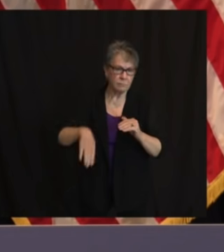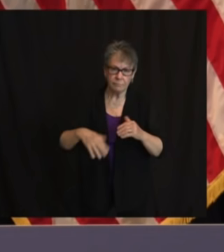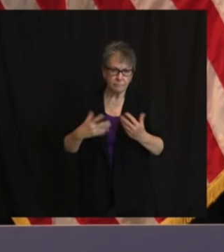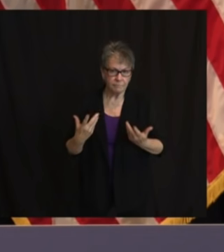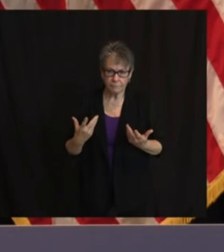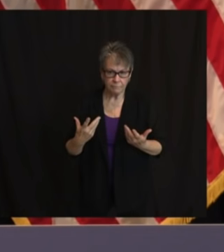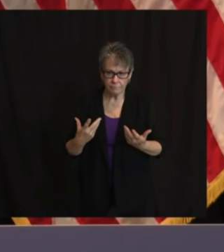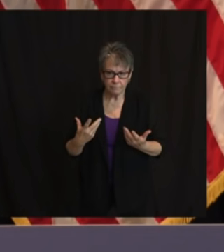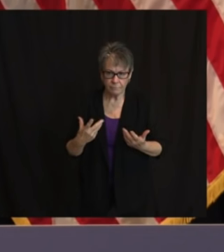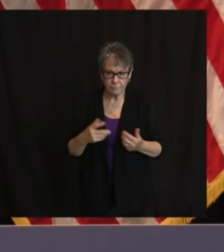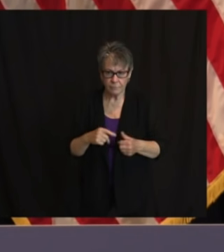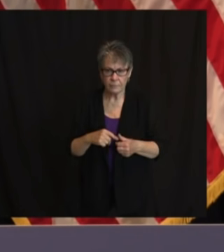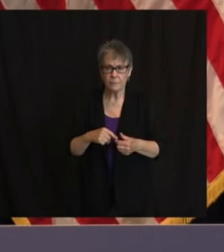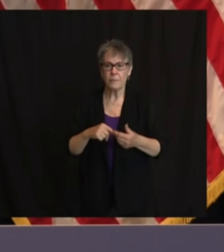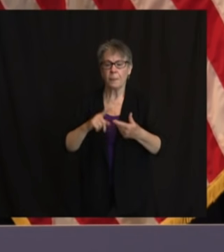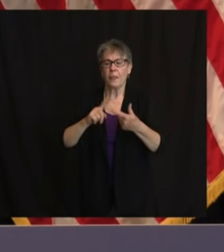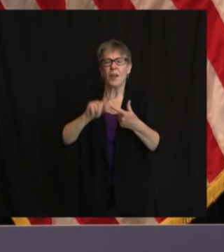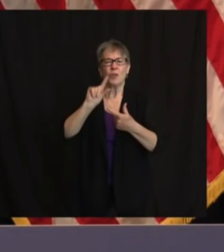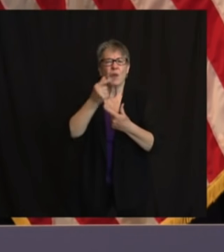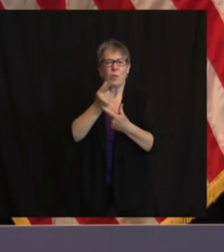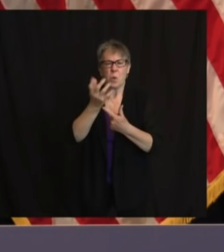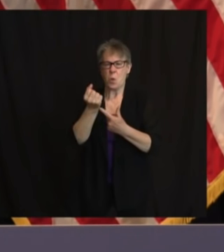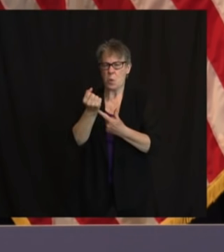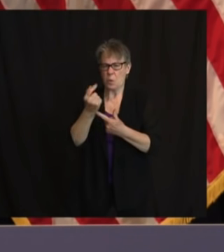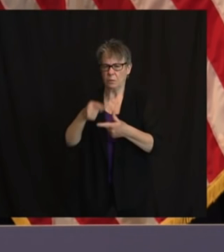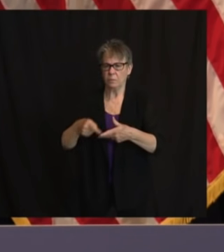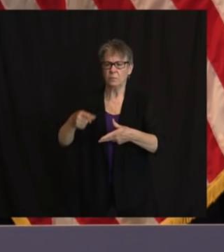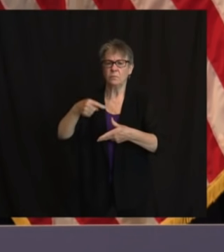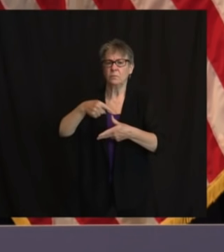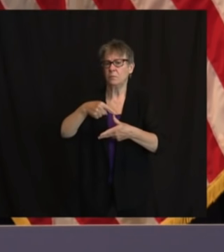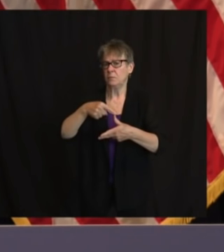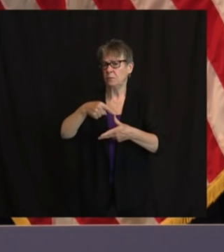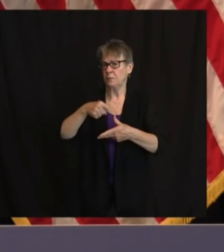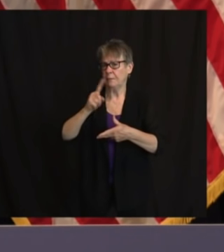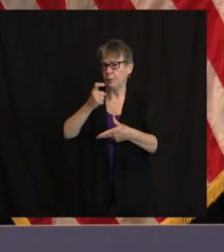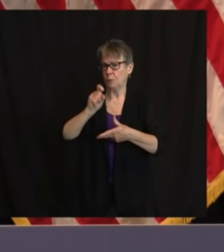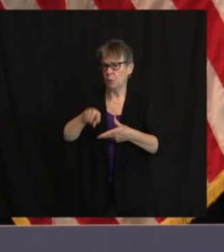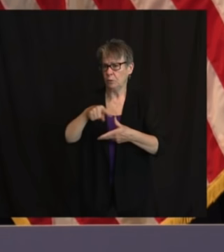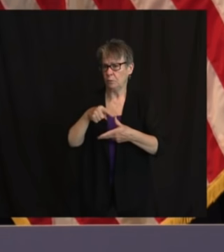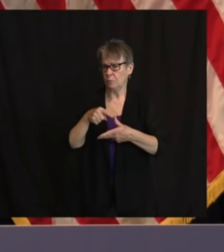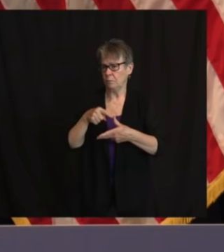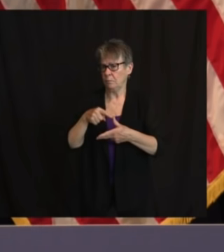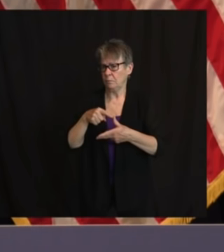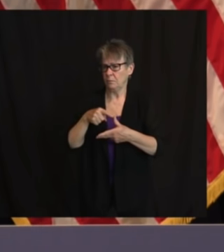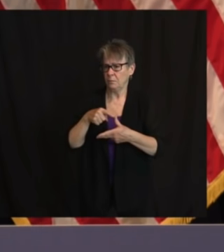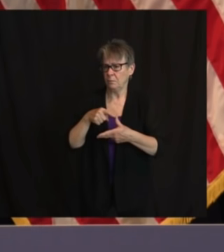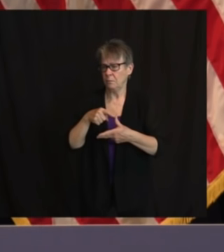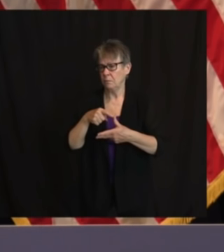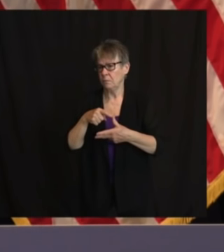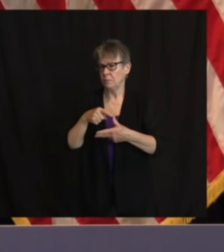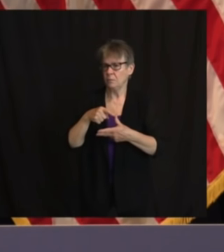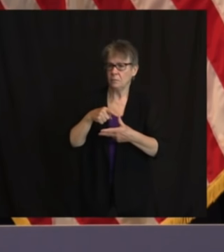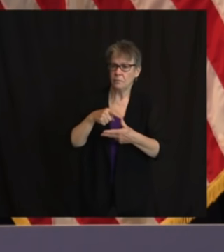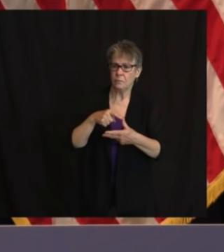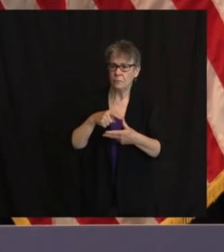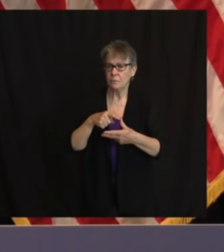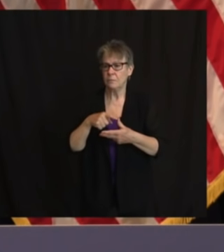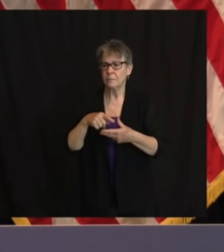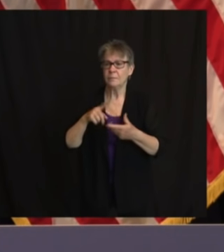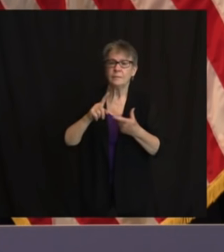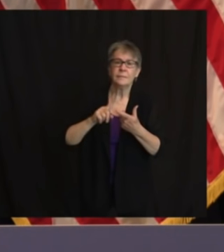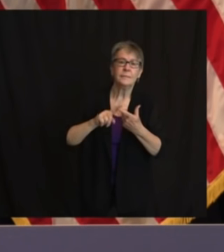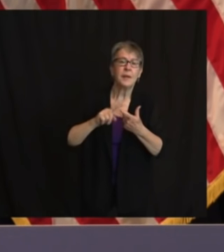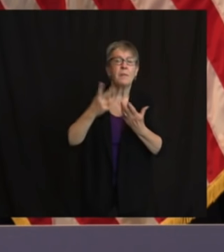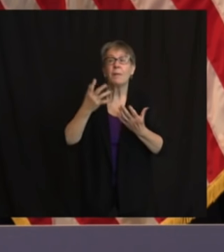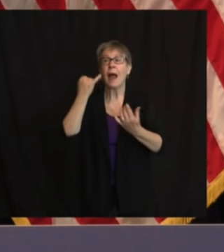We're trying to figure out some ways, you know, everything from virtual stuff all the way toward something down the road, depending